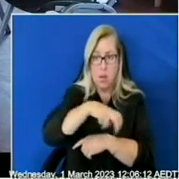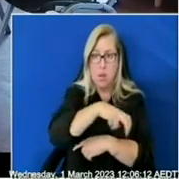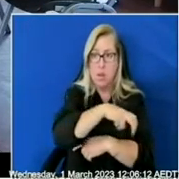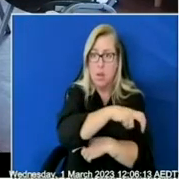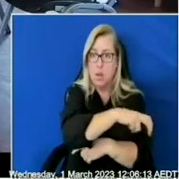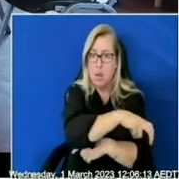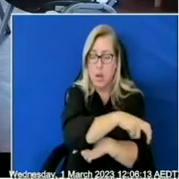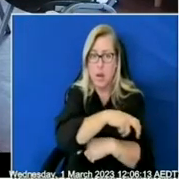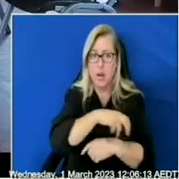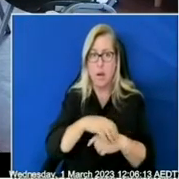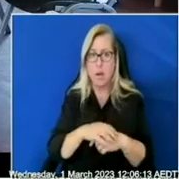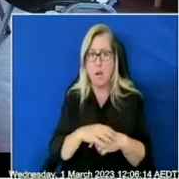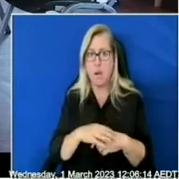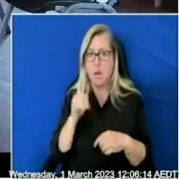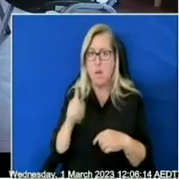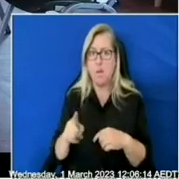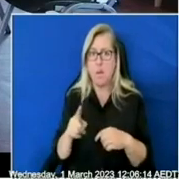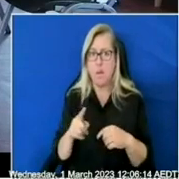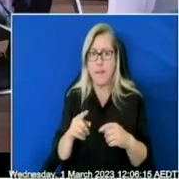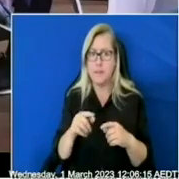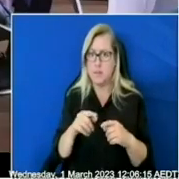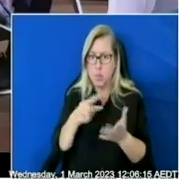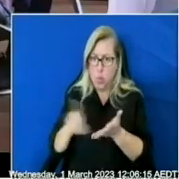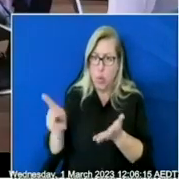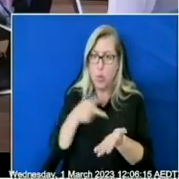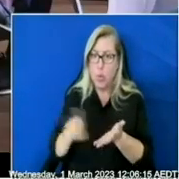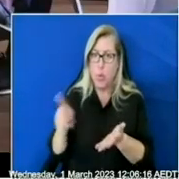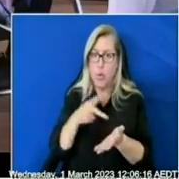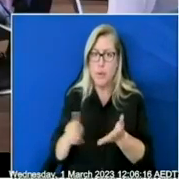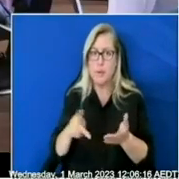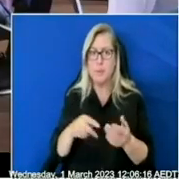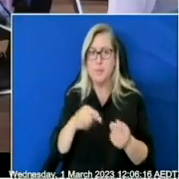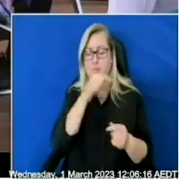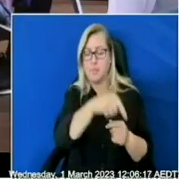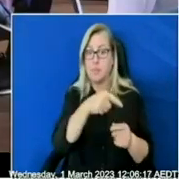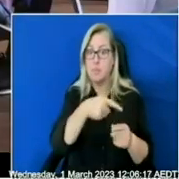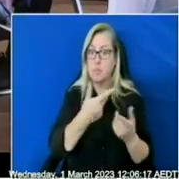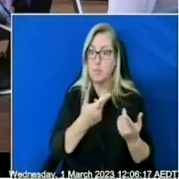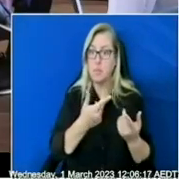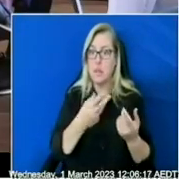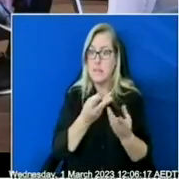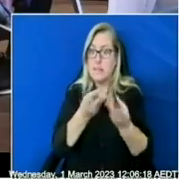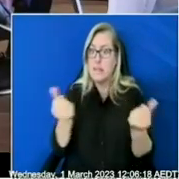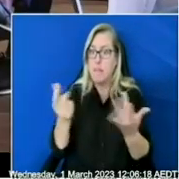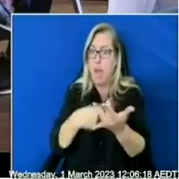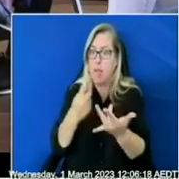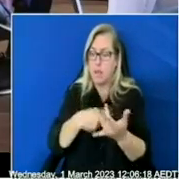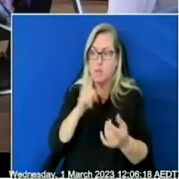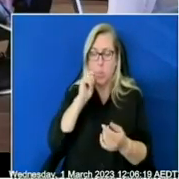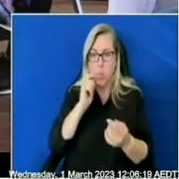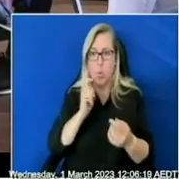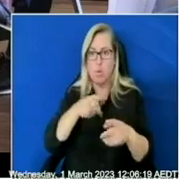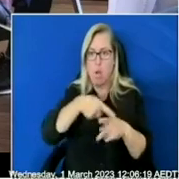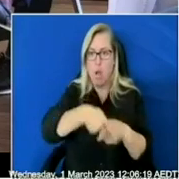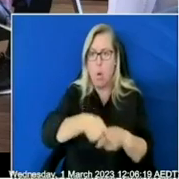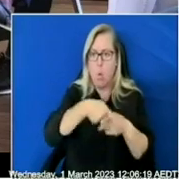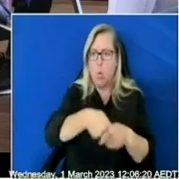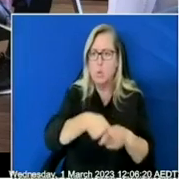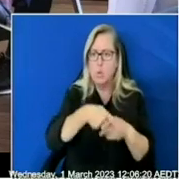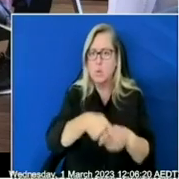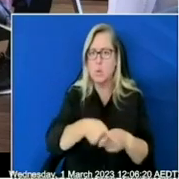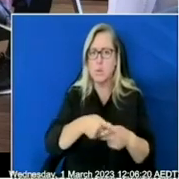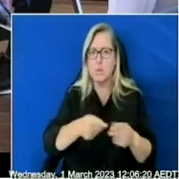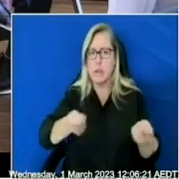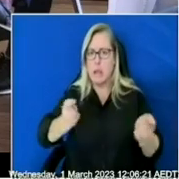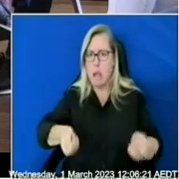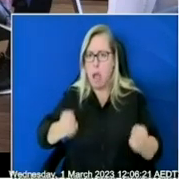Wouldn't you go back? Yeah. Yeah. Couldn't. Well, they go by horse and cart, but she walked. She would have been 30s by the time she had her kids. But she's, you know,